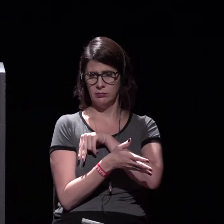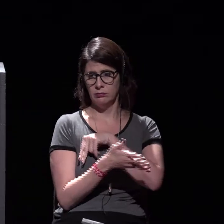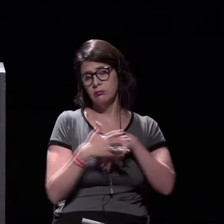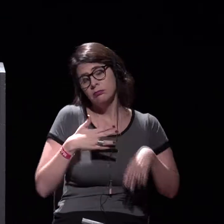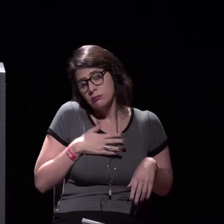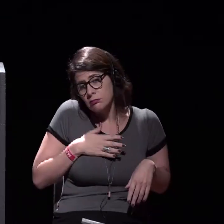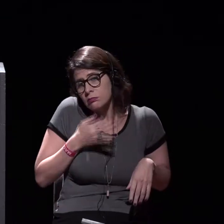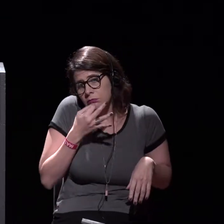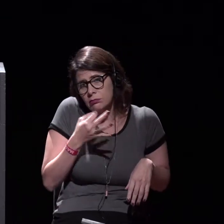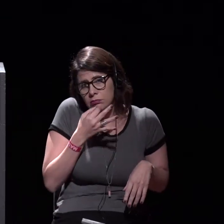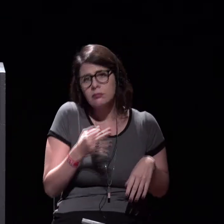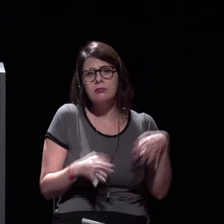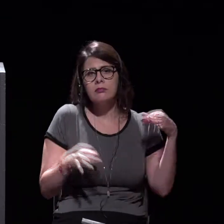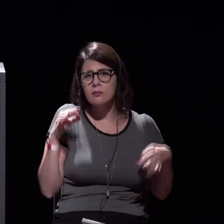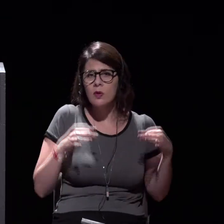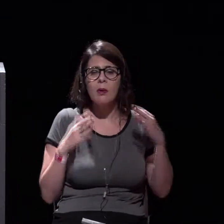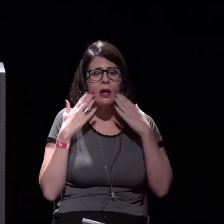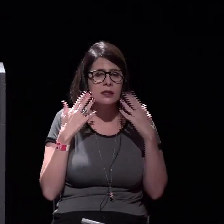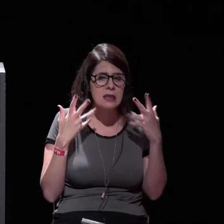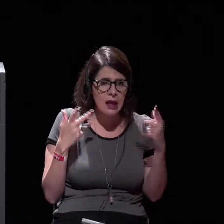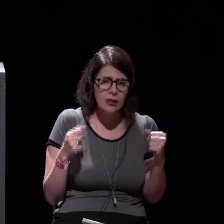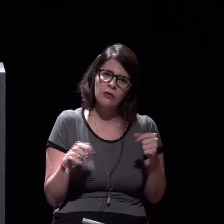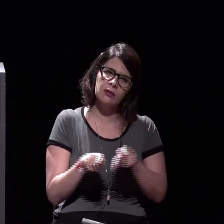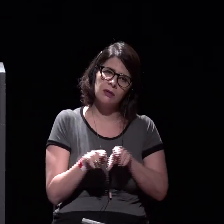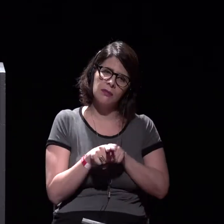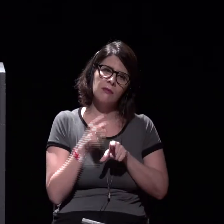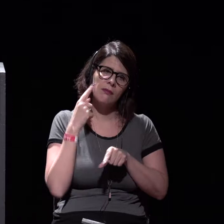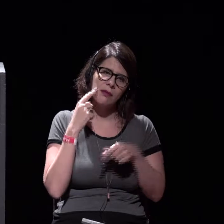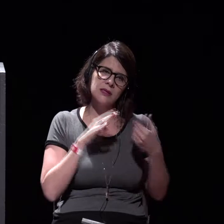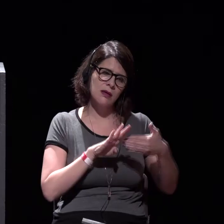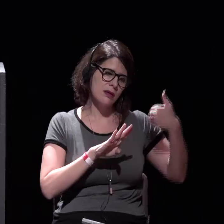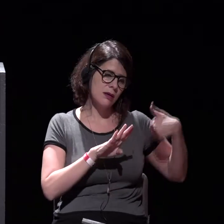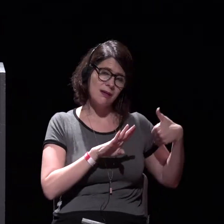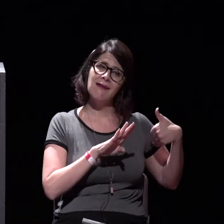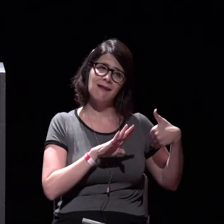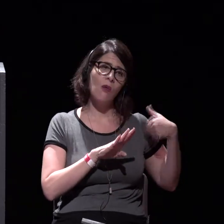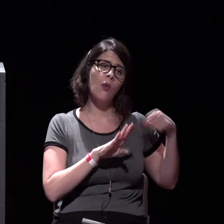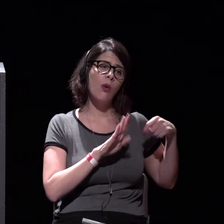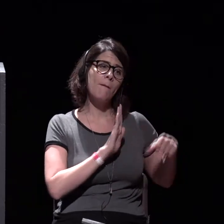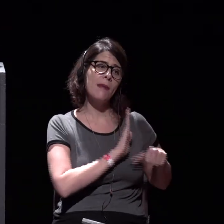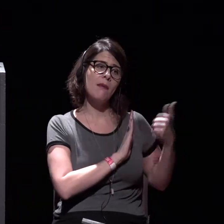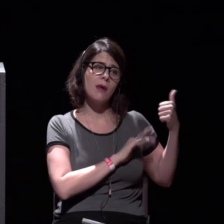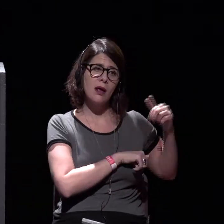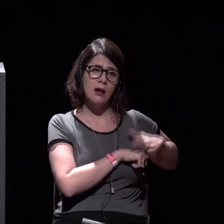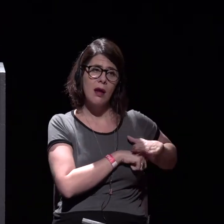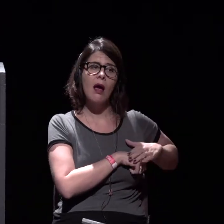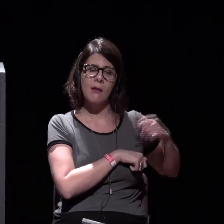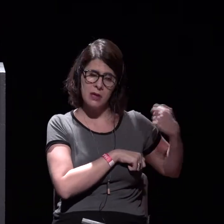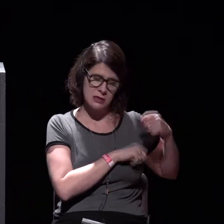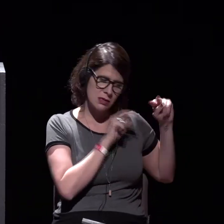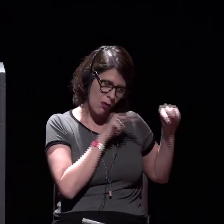of the aesthetic as that which gives arts its kind of particularity or specificity remains problematic in its ability